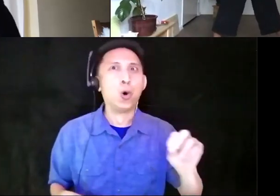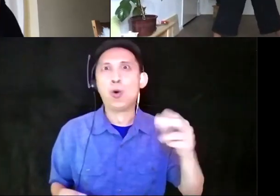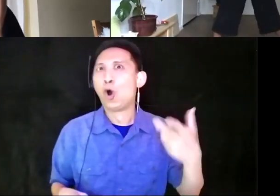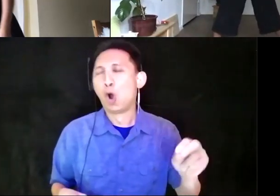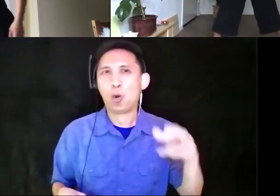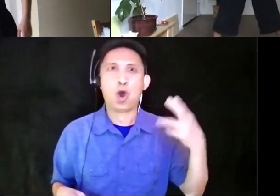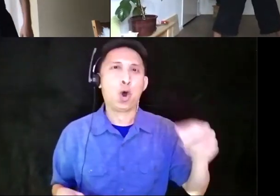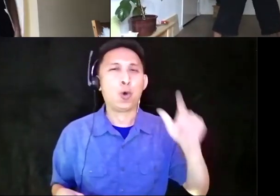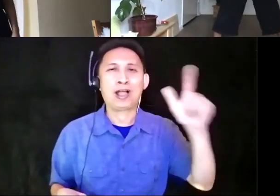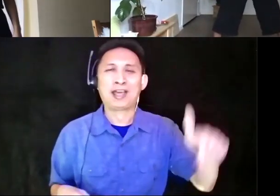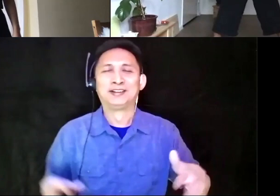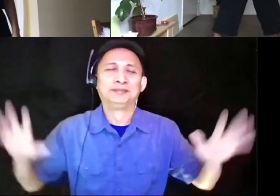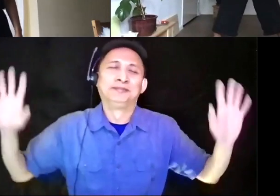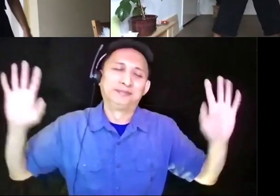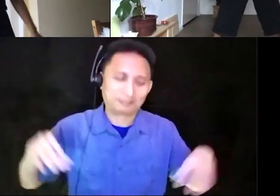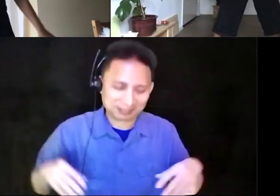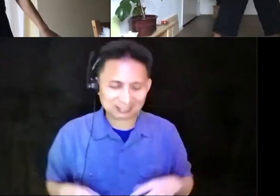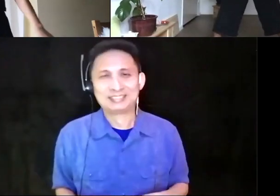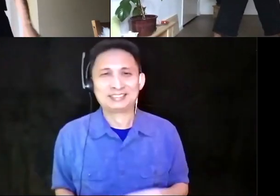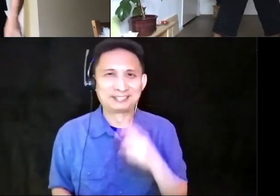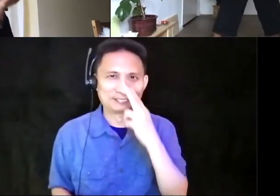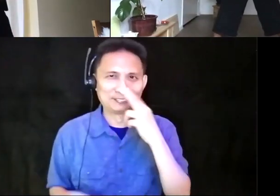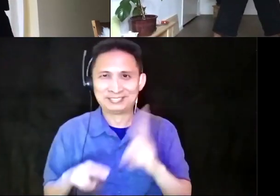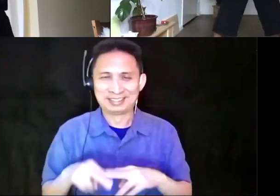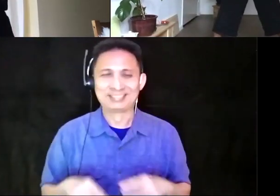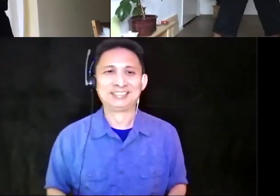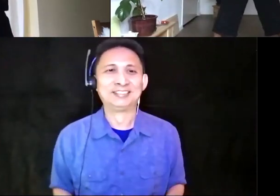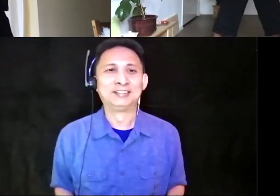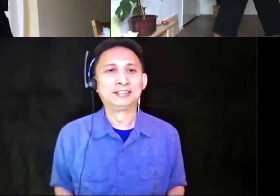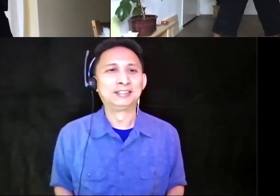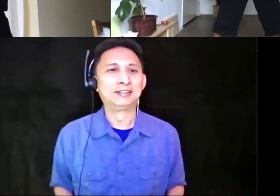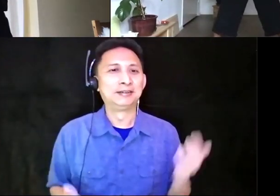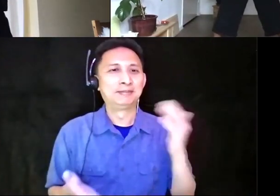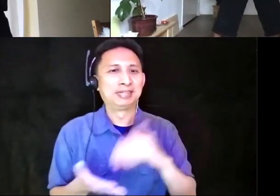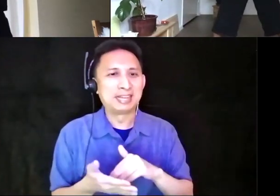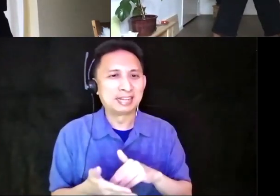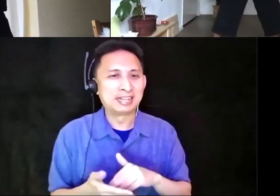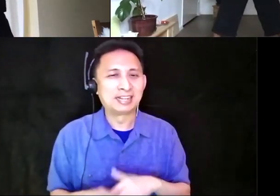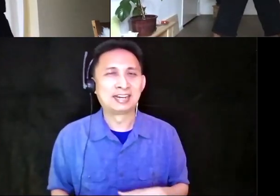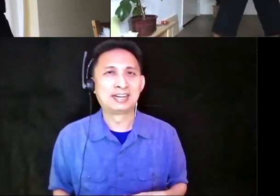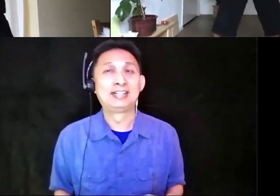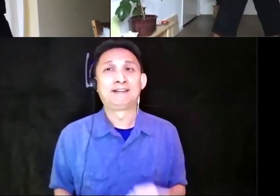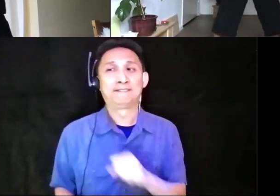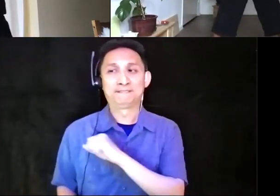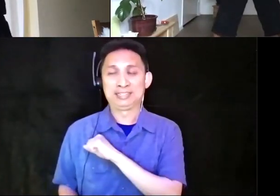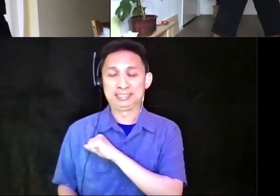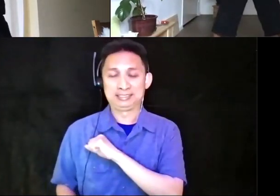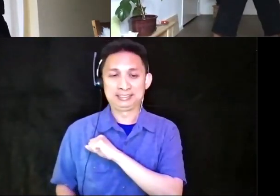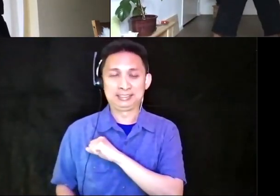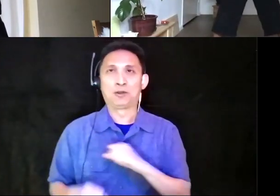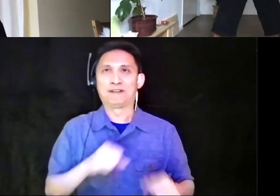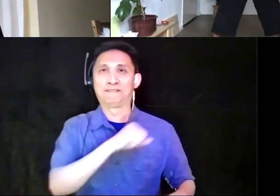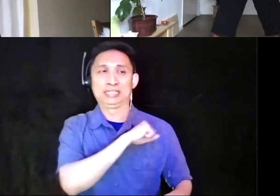practice the other side now. The fist at the chest, tiger claw on the